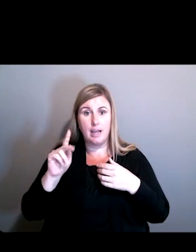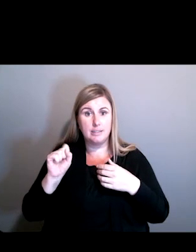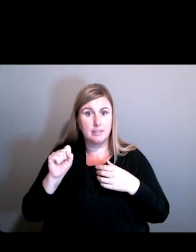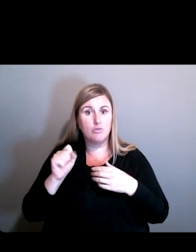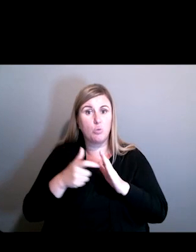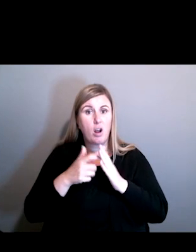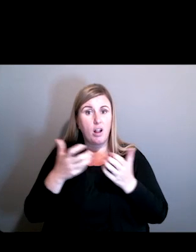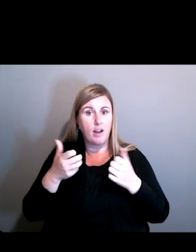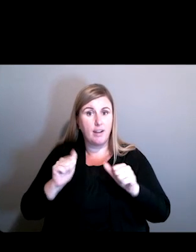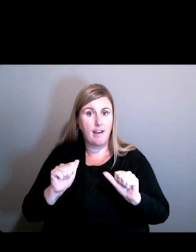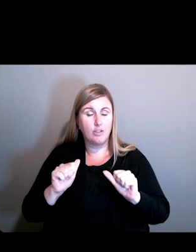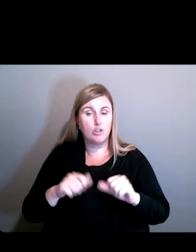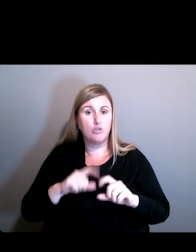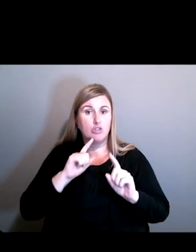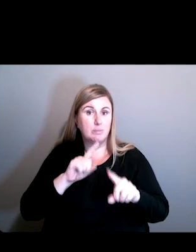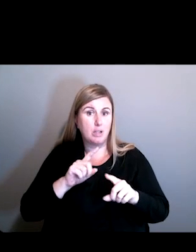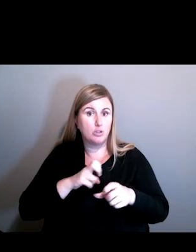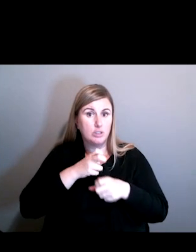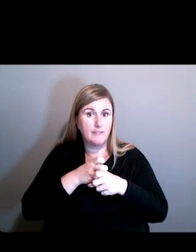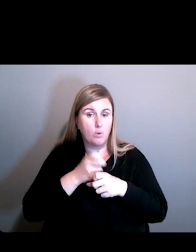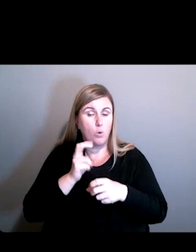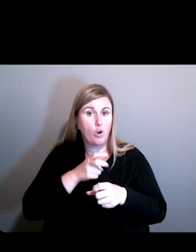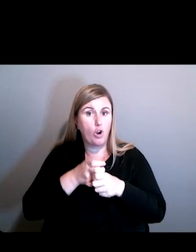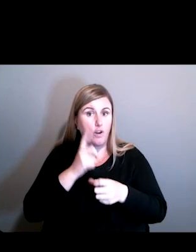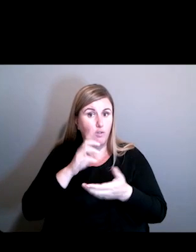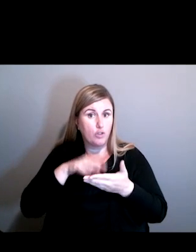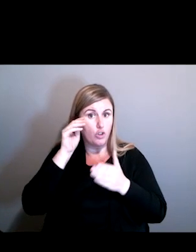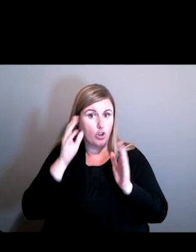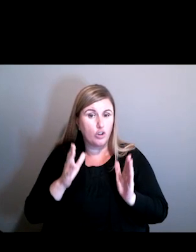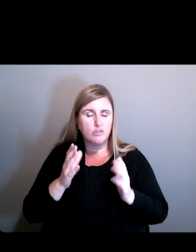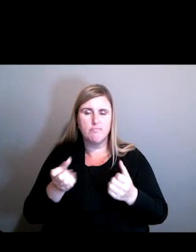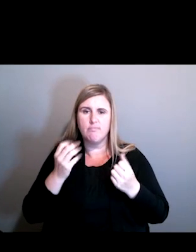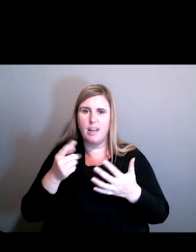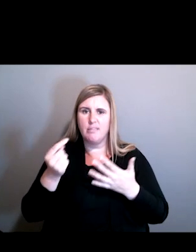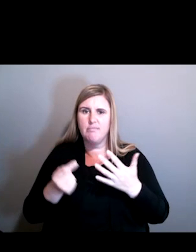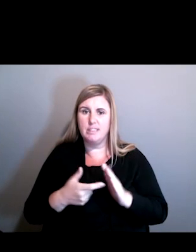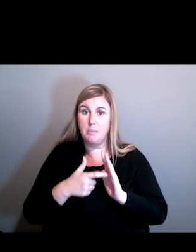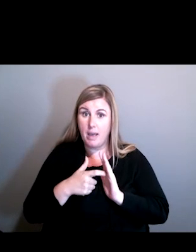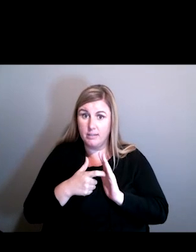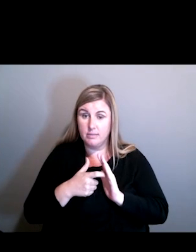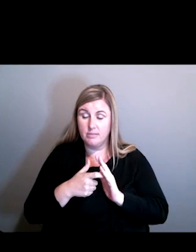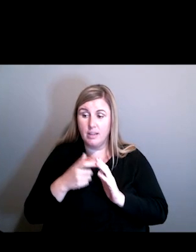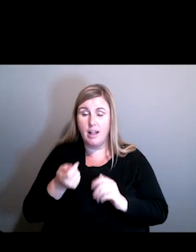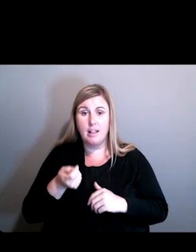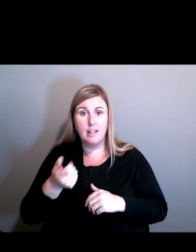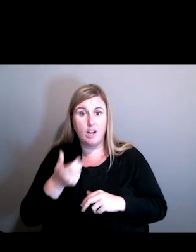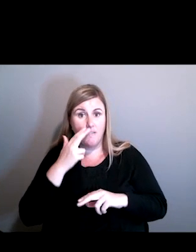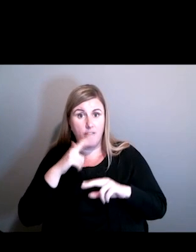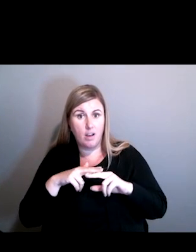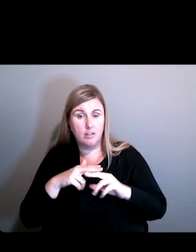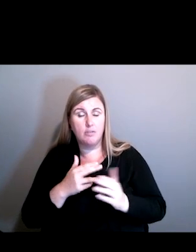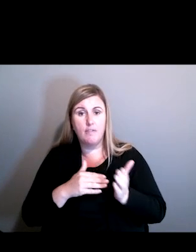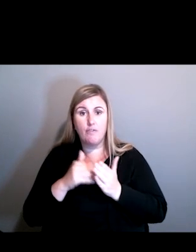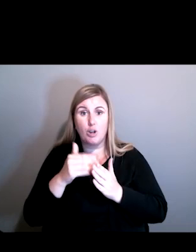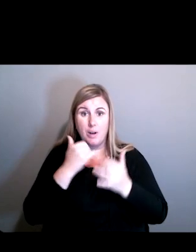of effort. Responses are difficult, very hard for the learner. There's a lot of demands and very little fun stuff.